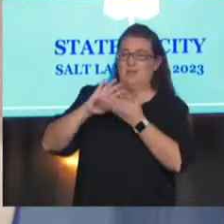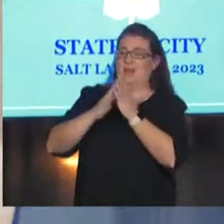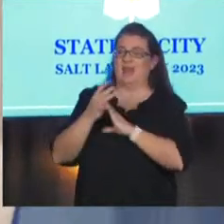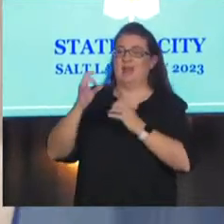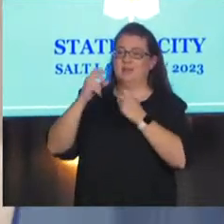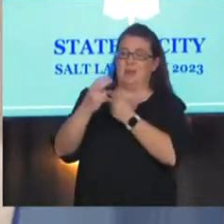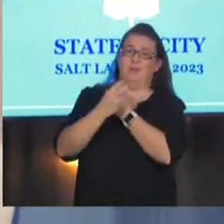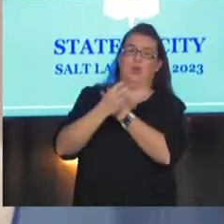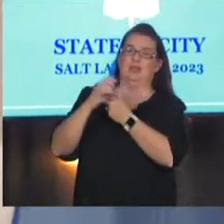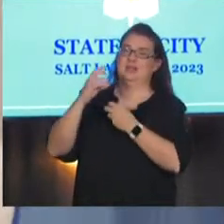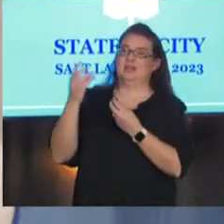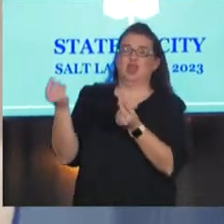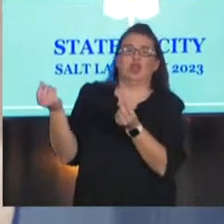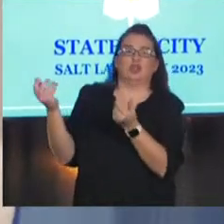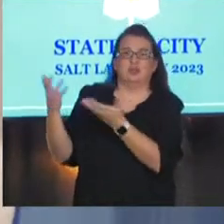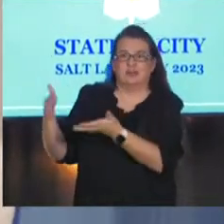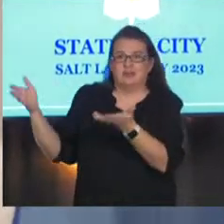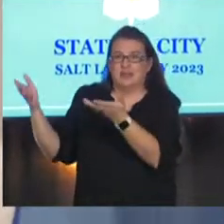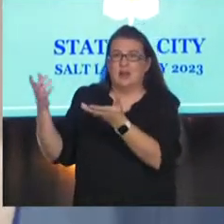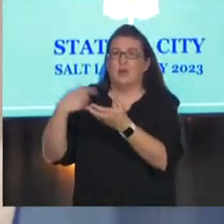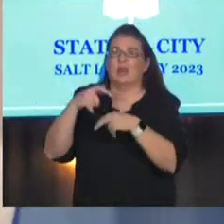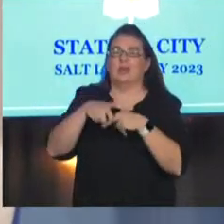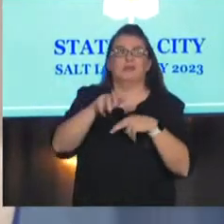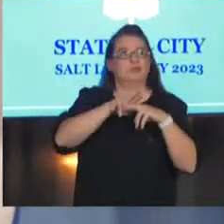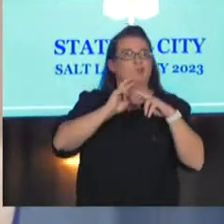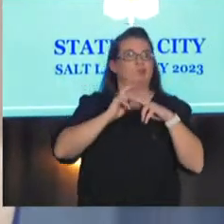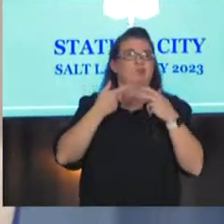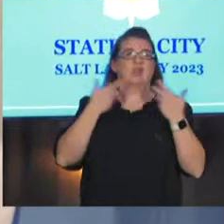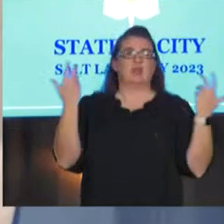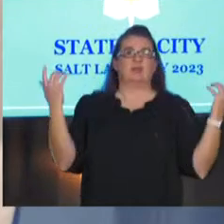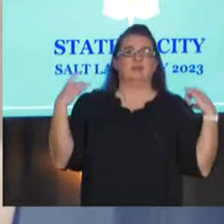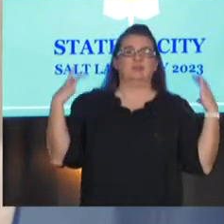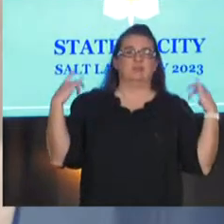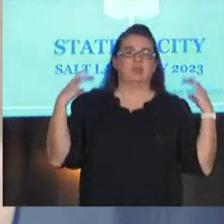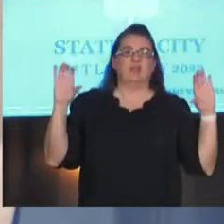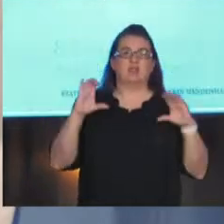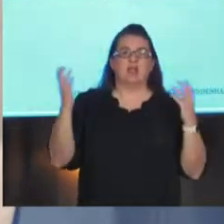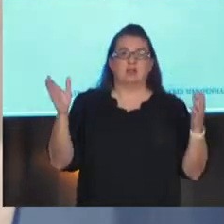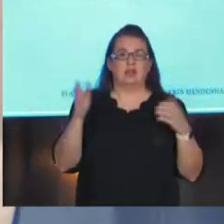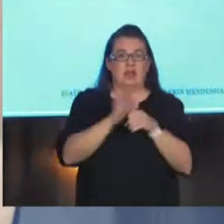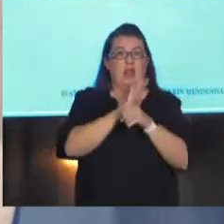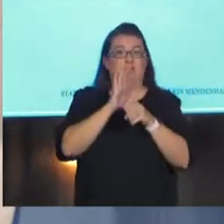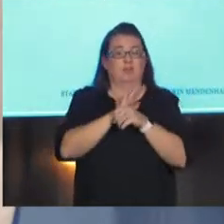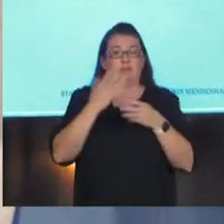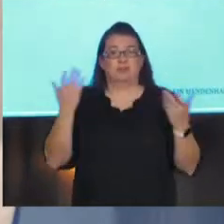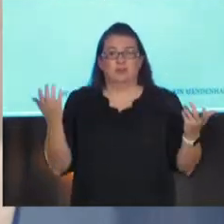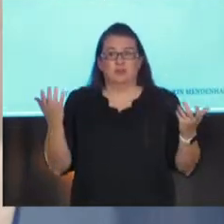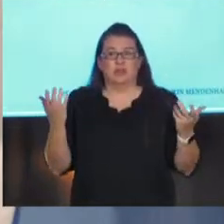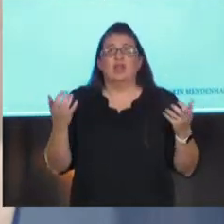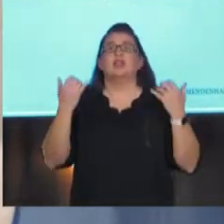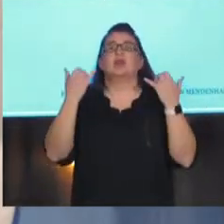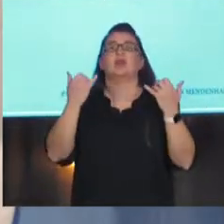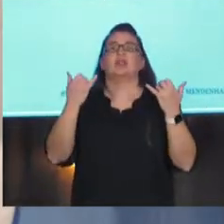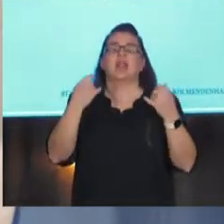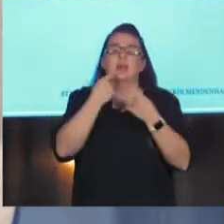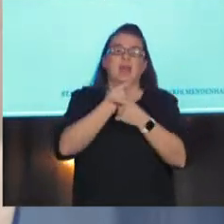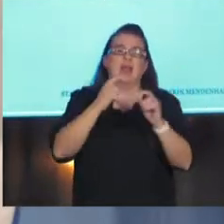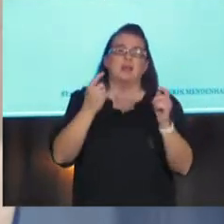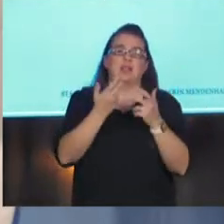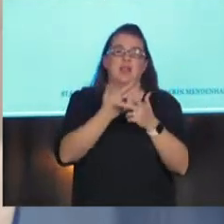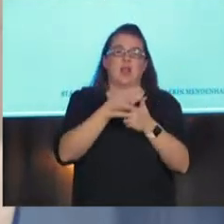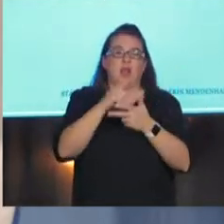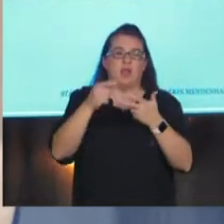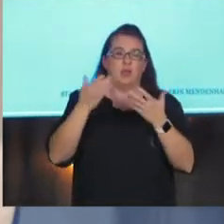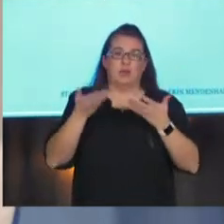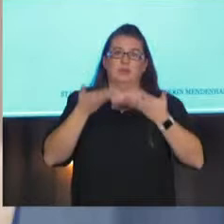our feet up and say we've done enough with 3 billion gallons. So today I'm announcing 3 major new proposals that I'll bring to our